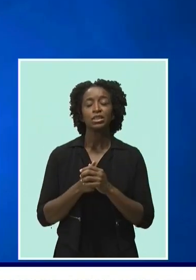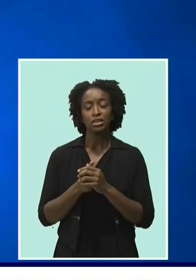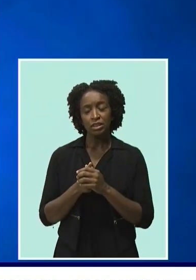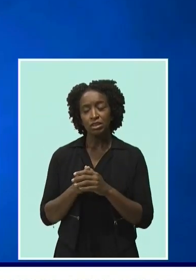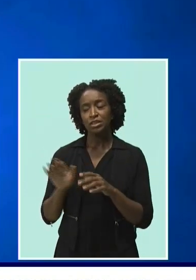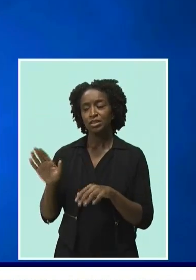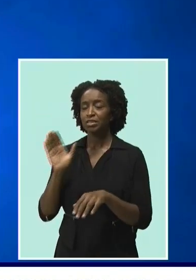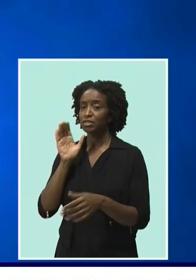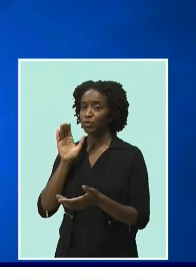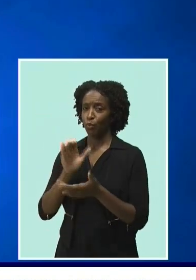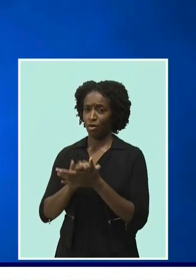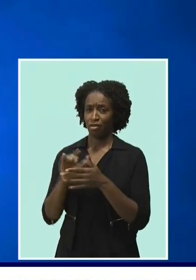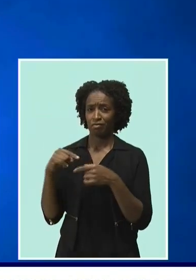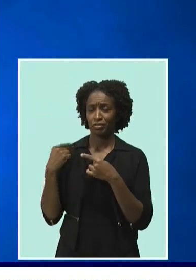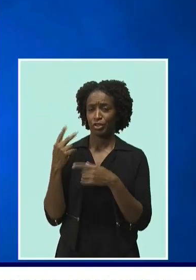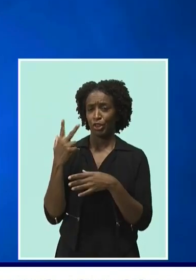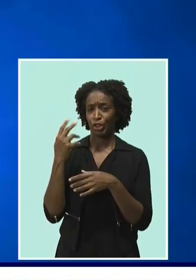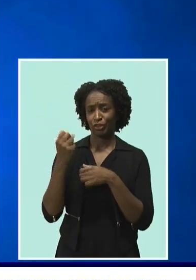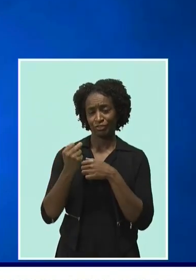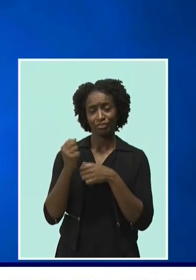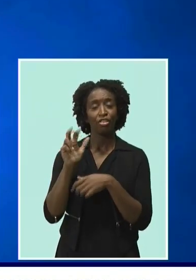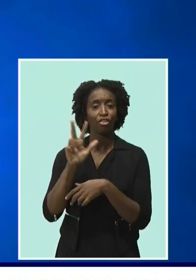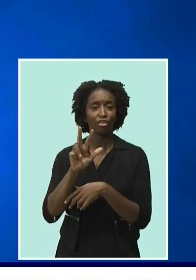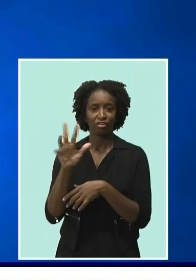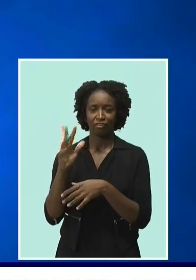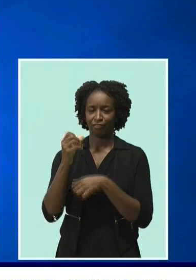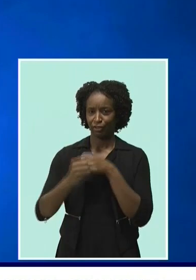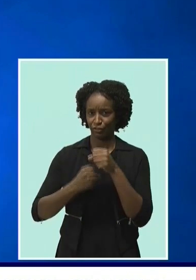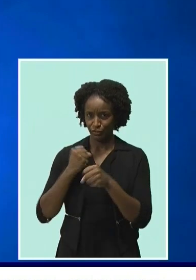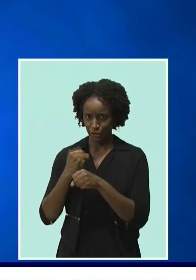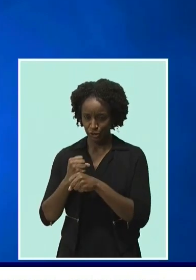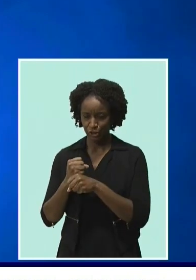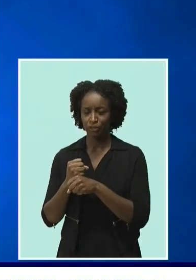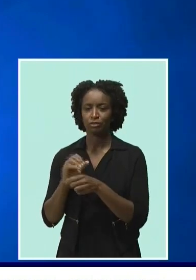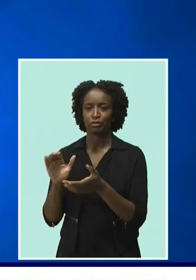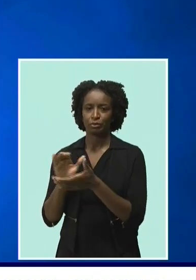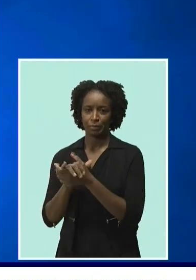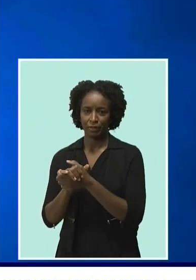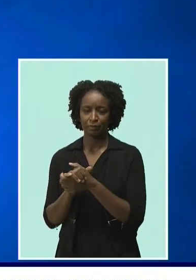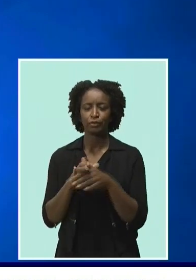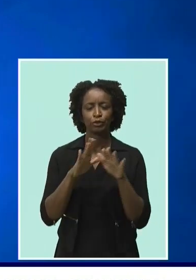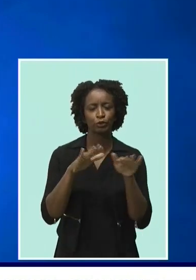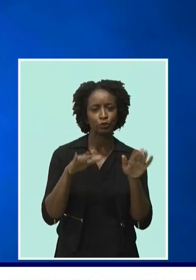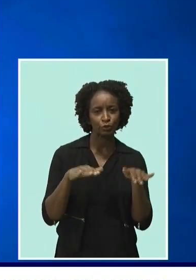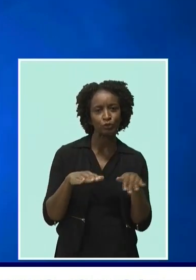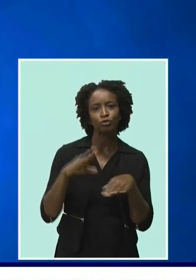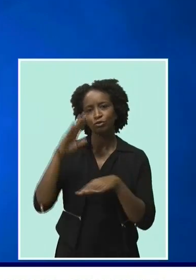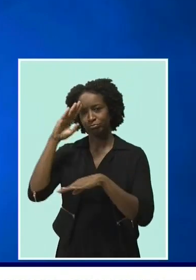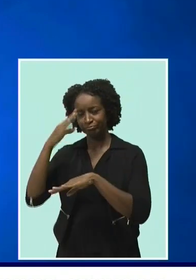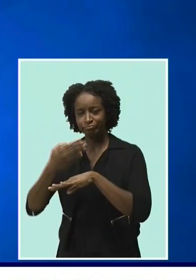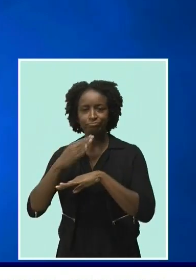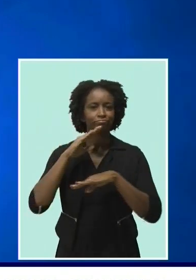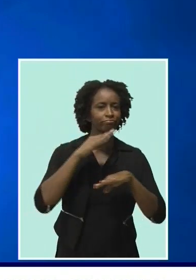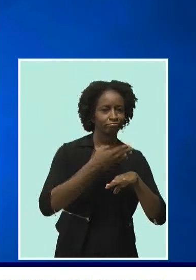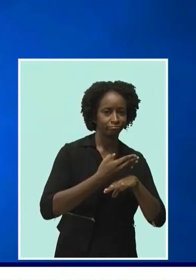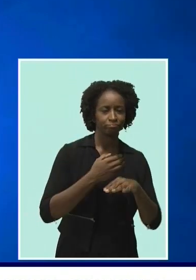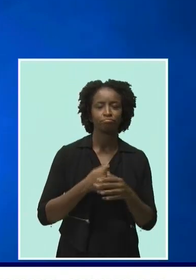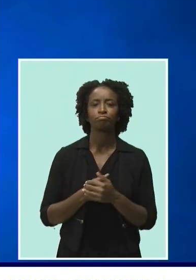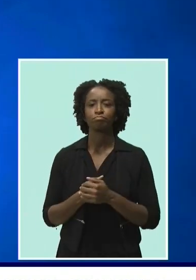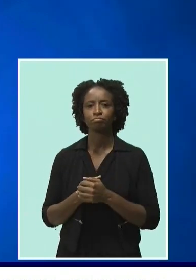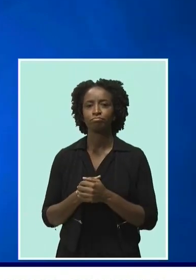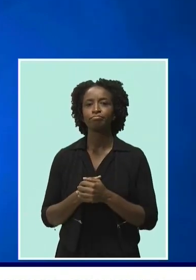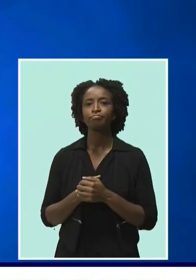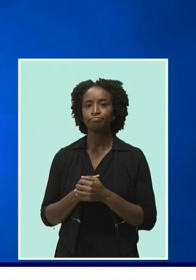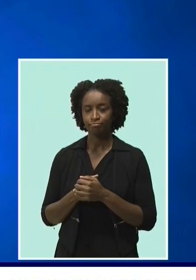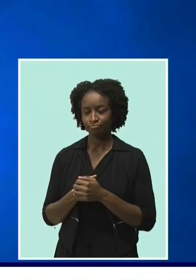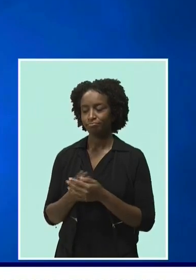wife Joycelyn of 35 years and children Siobhan, Misha and Justin. A man for all seasons.